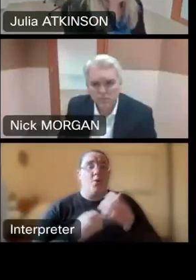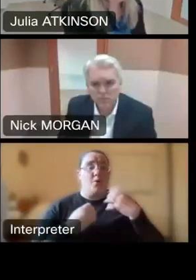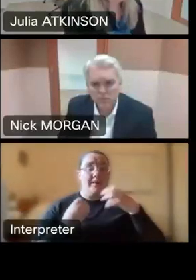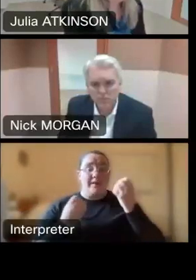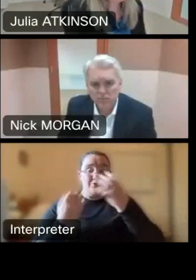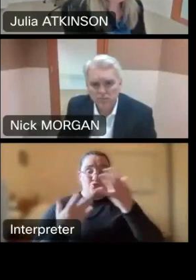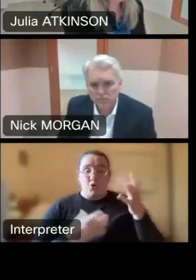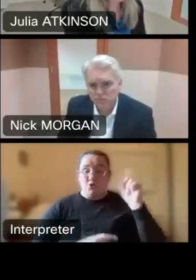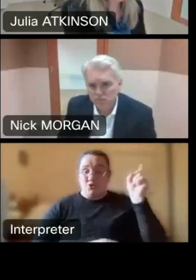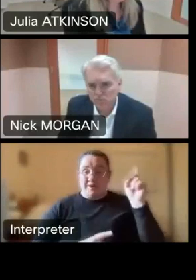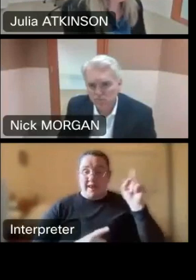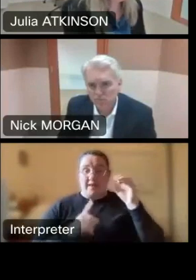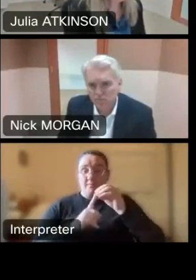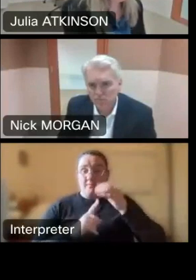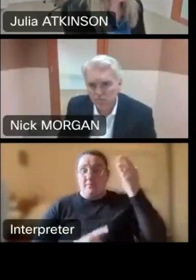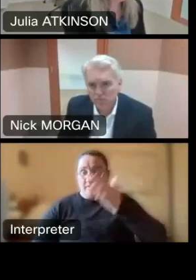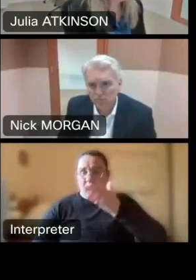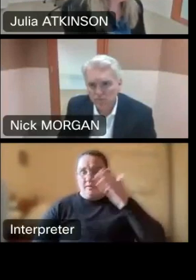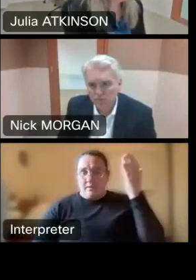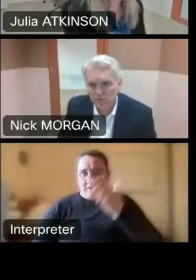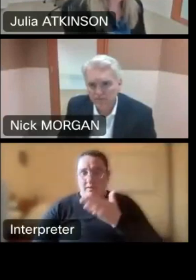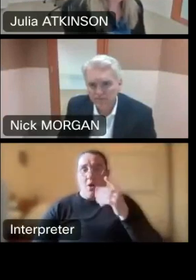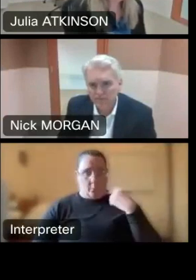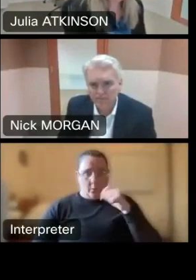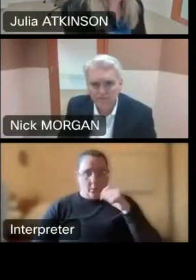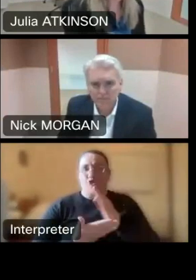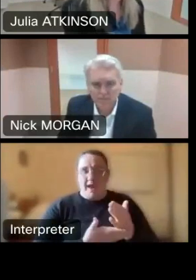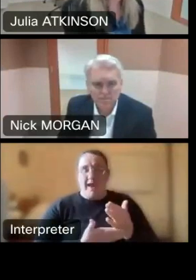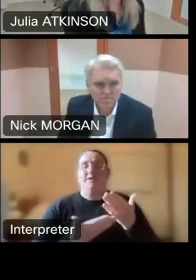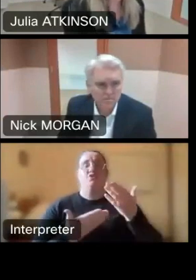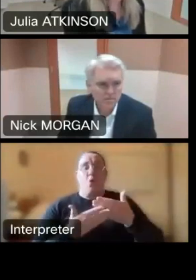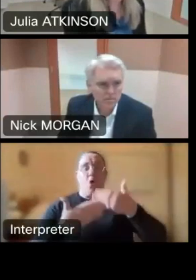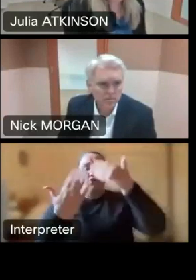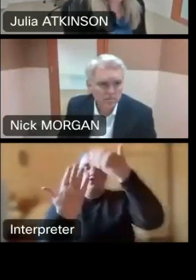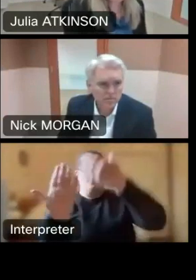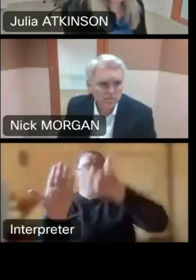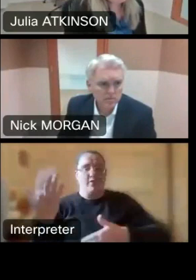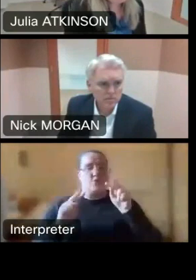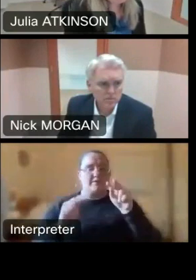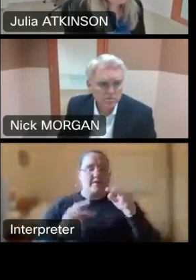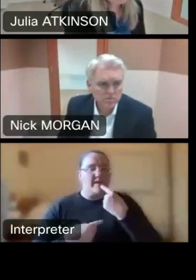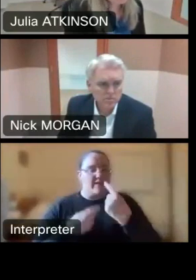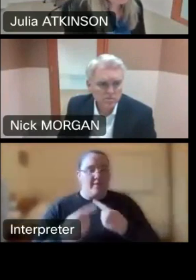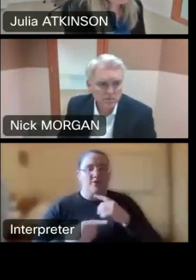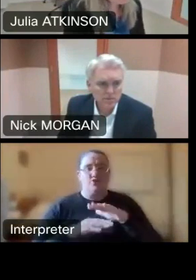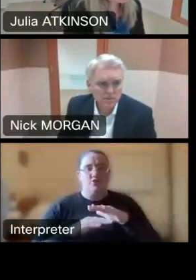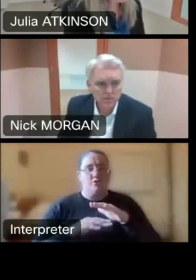slides, and we've got up on the screen some information about how